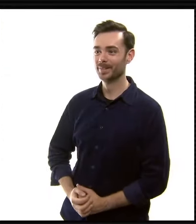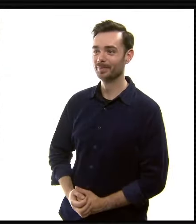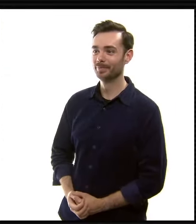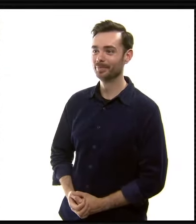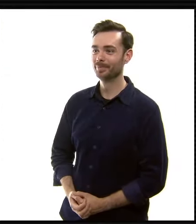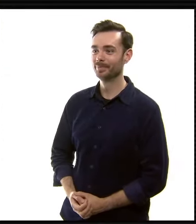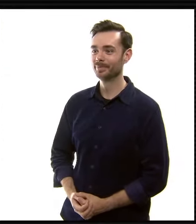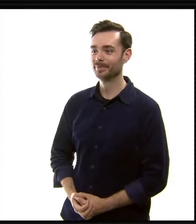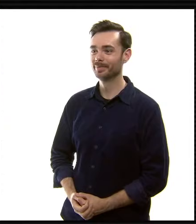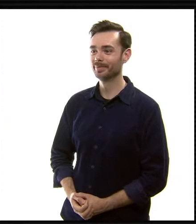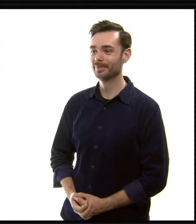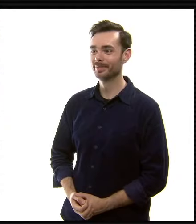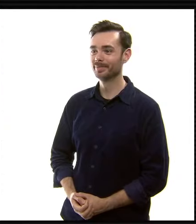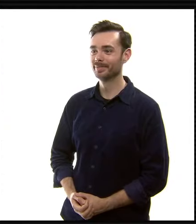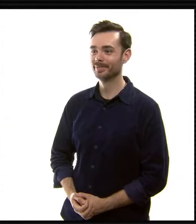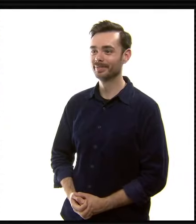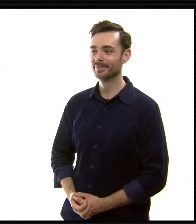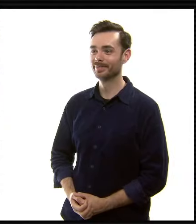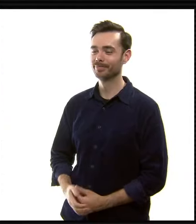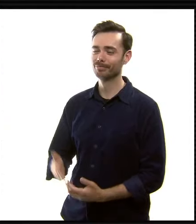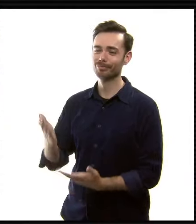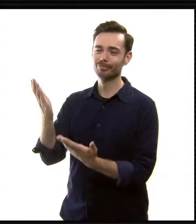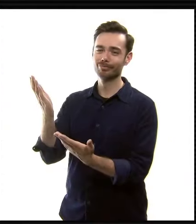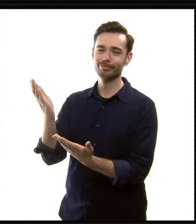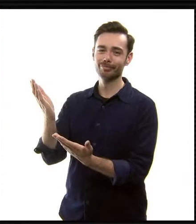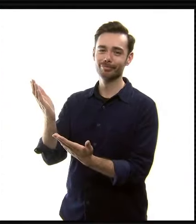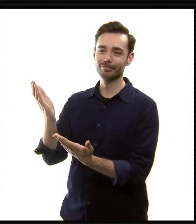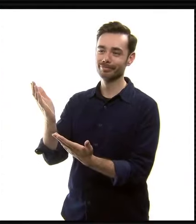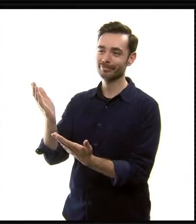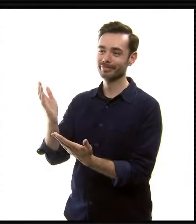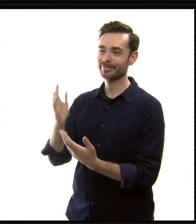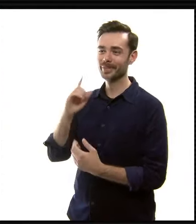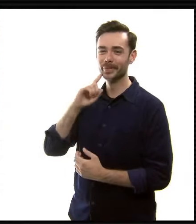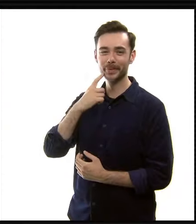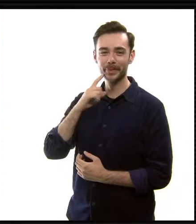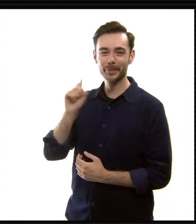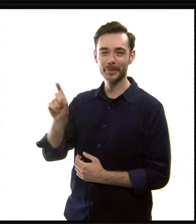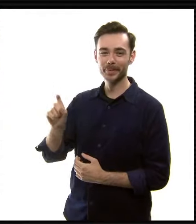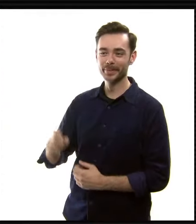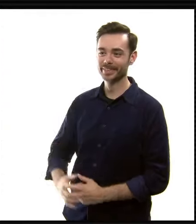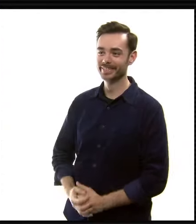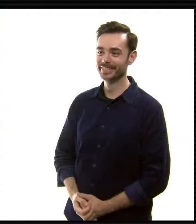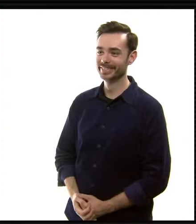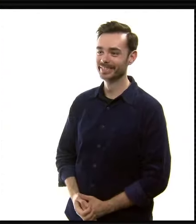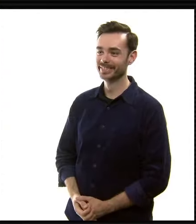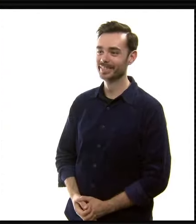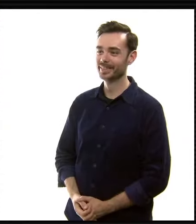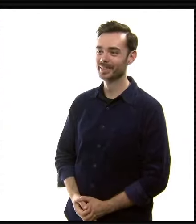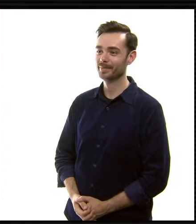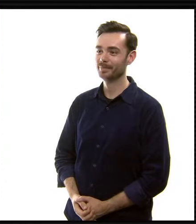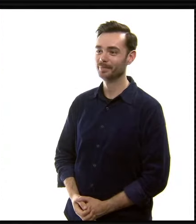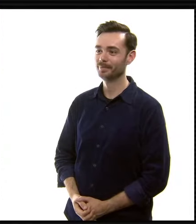we these go. reveals. Look at that. Look at this.